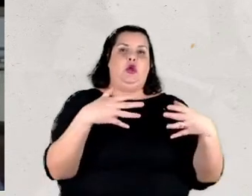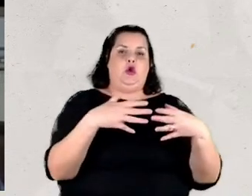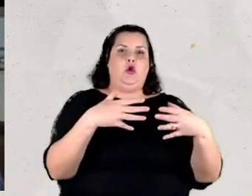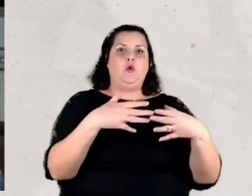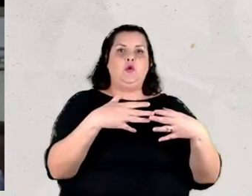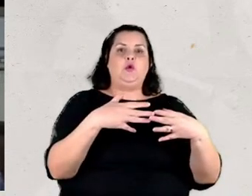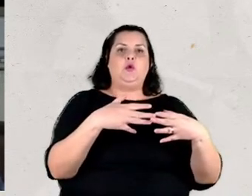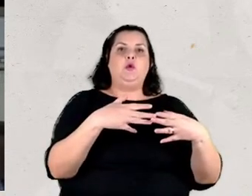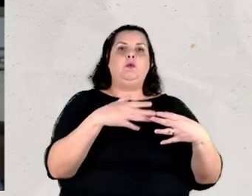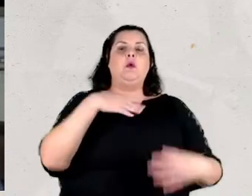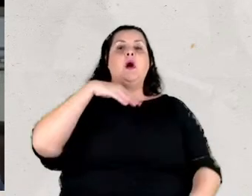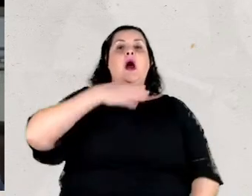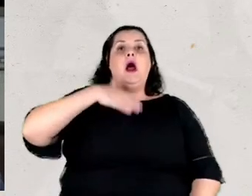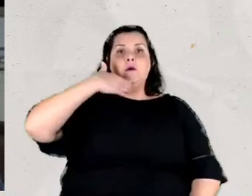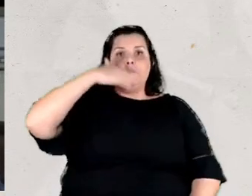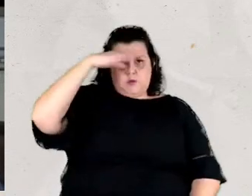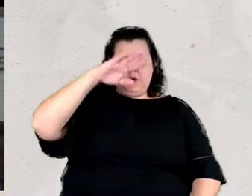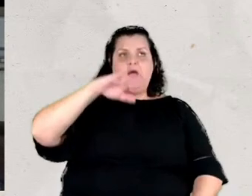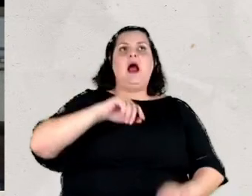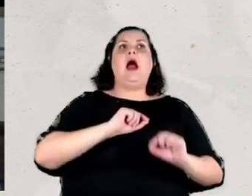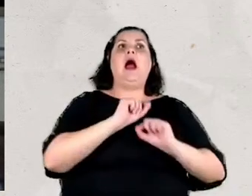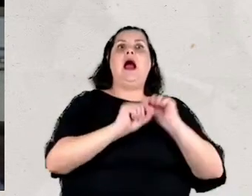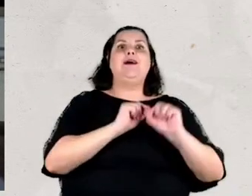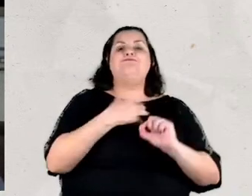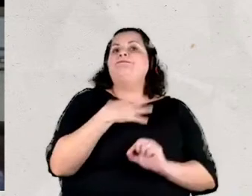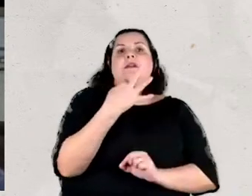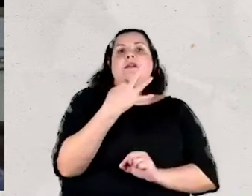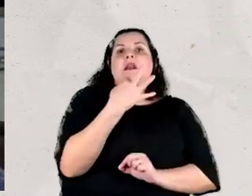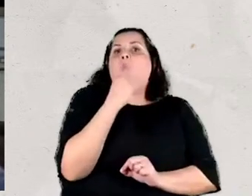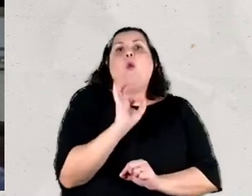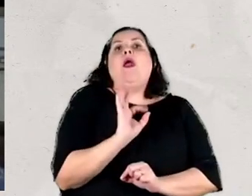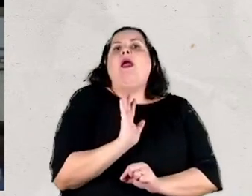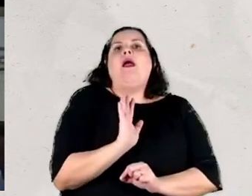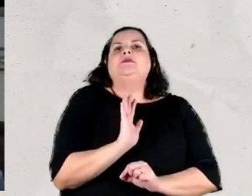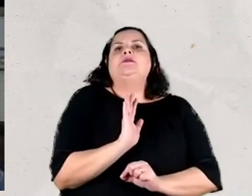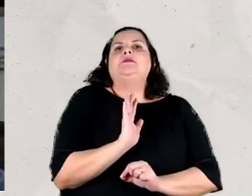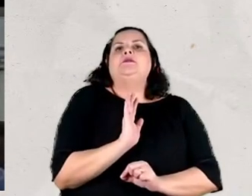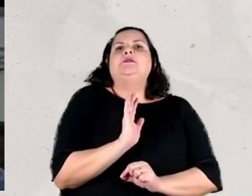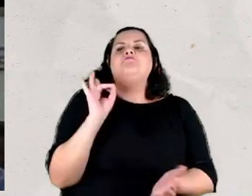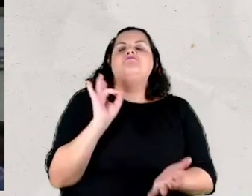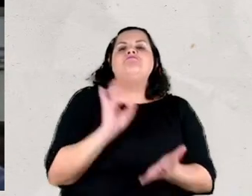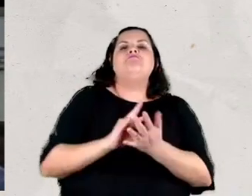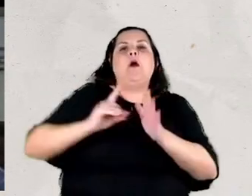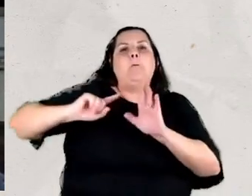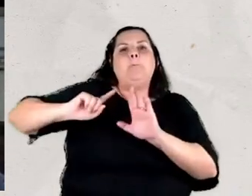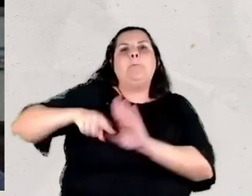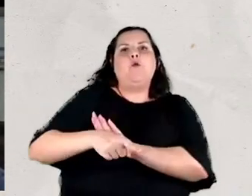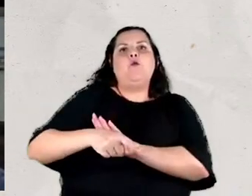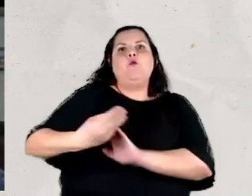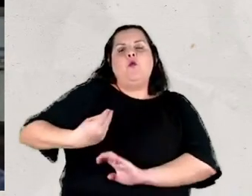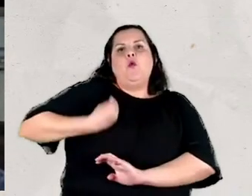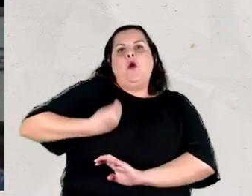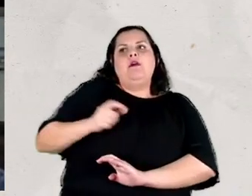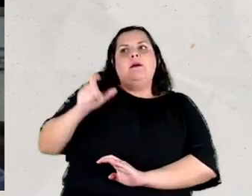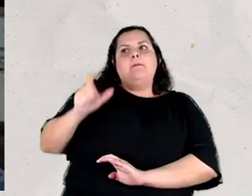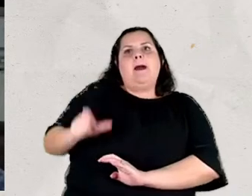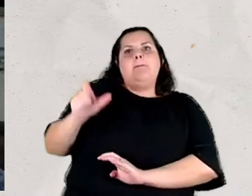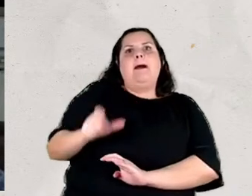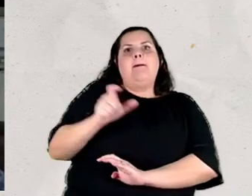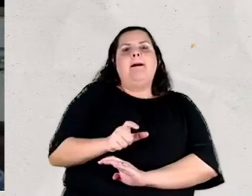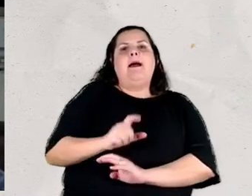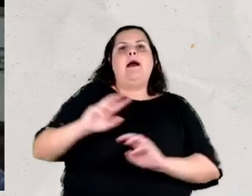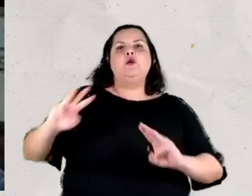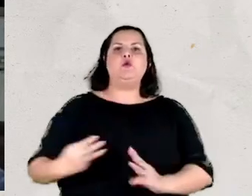What I've experienced in my work with Muslim Jewish relations is that Muslims don't understand what